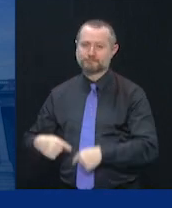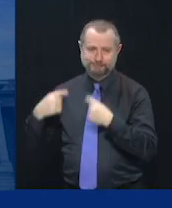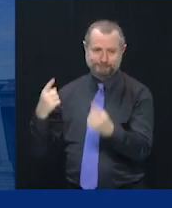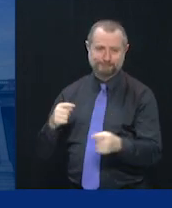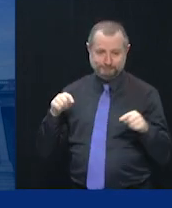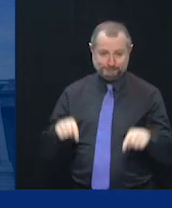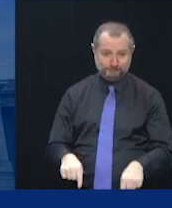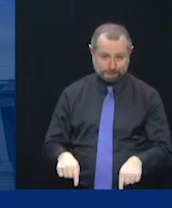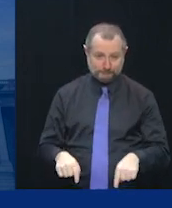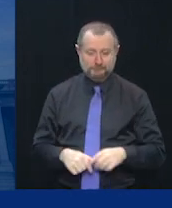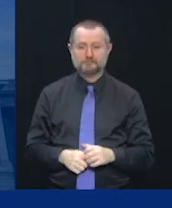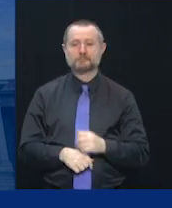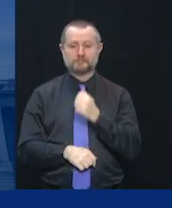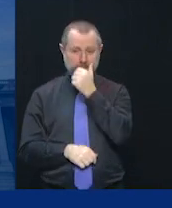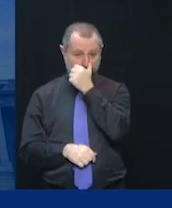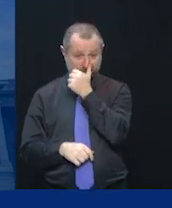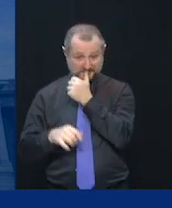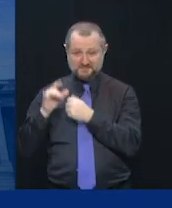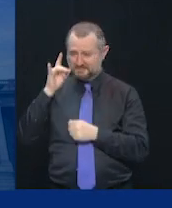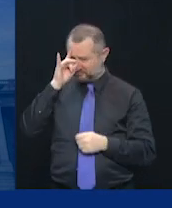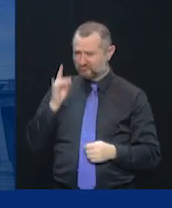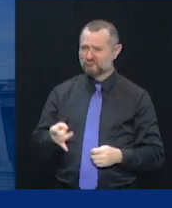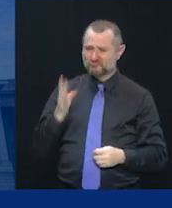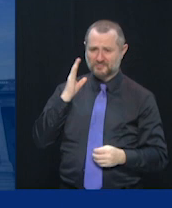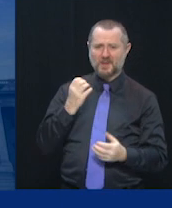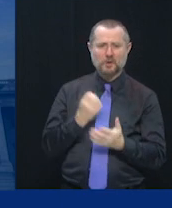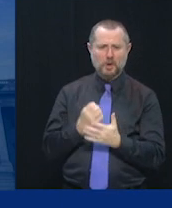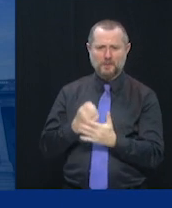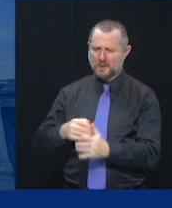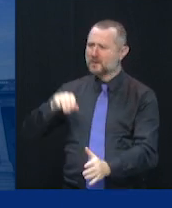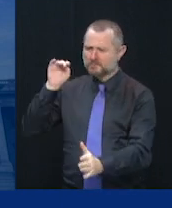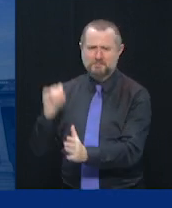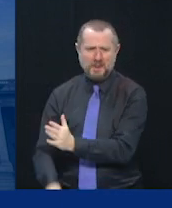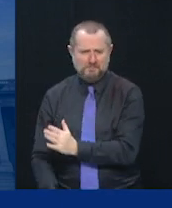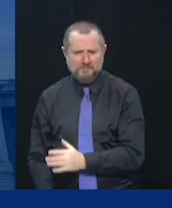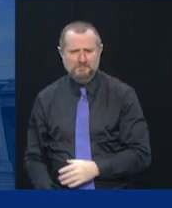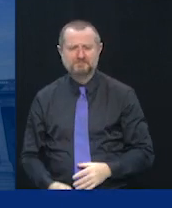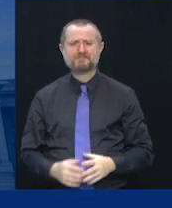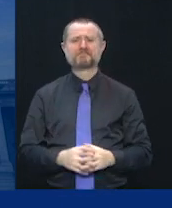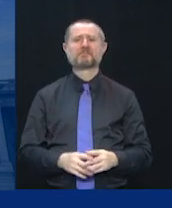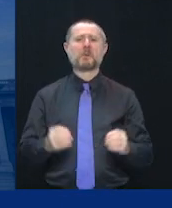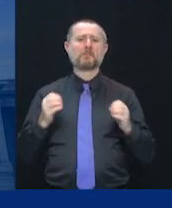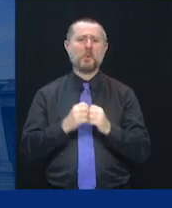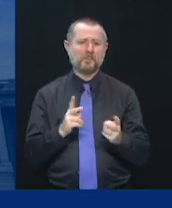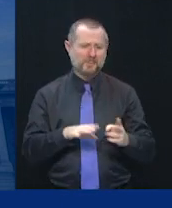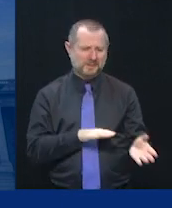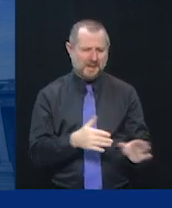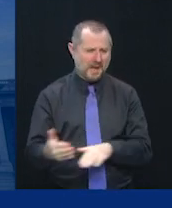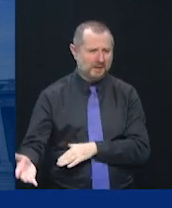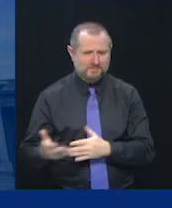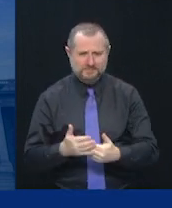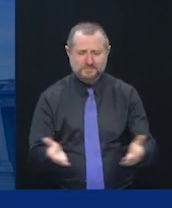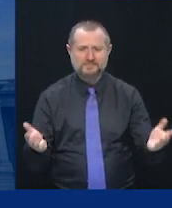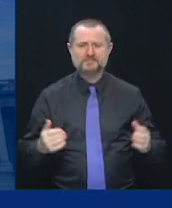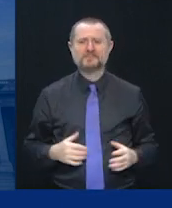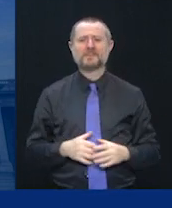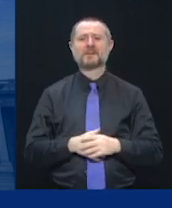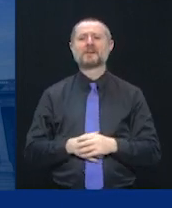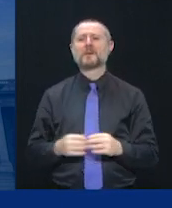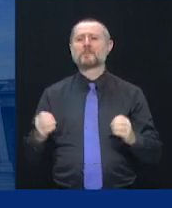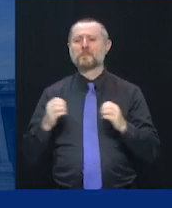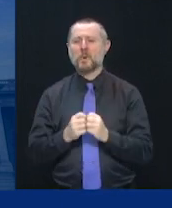loss. We had more economic loss. We had more deaths. We had more